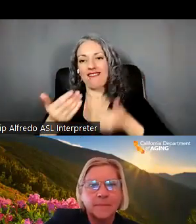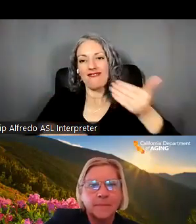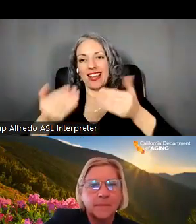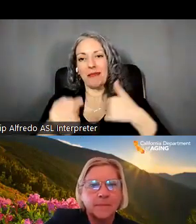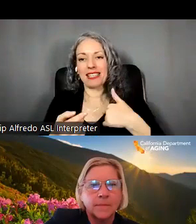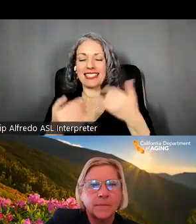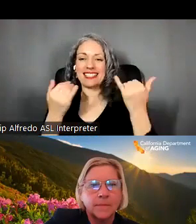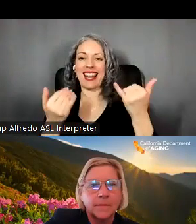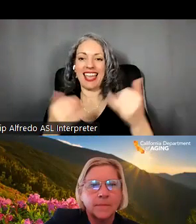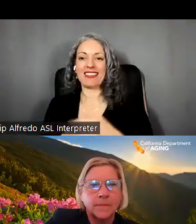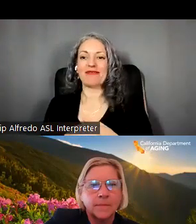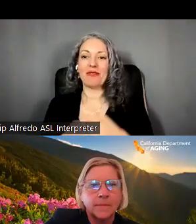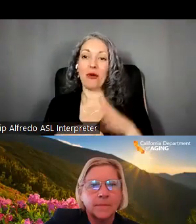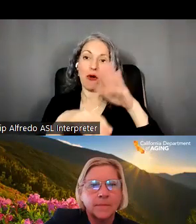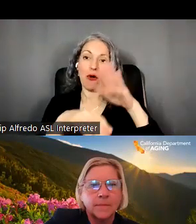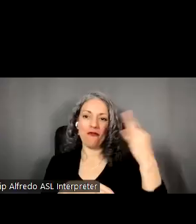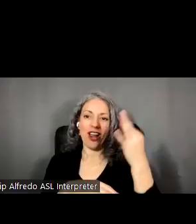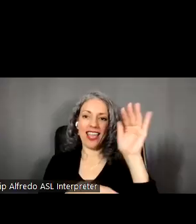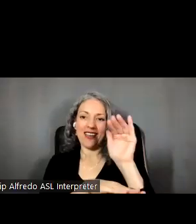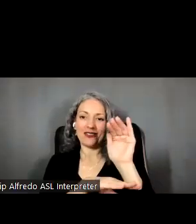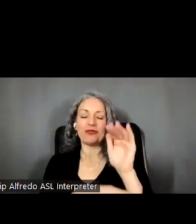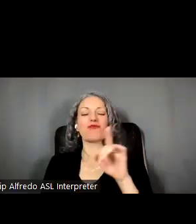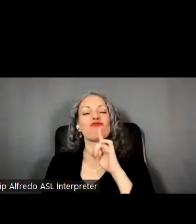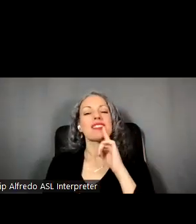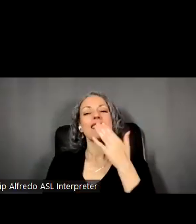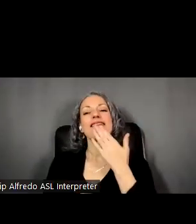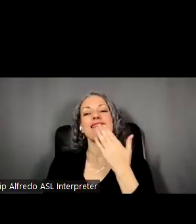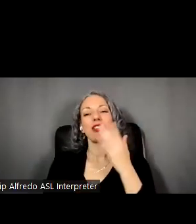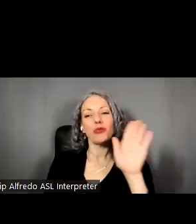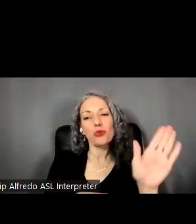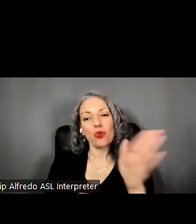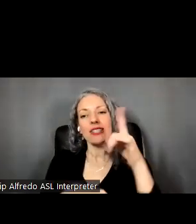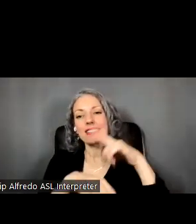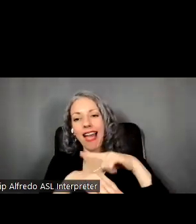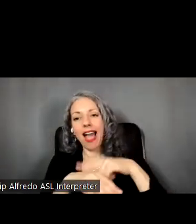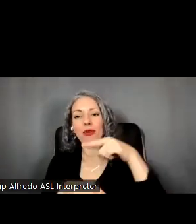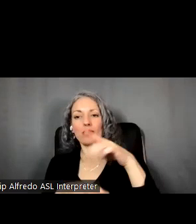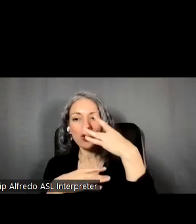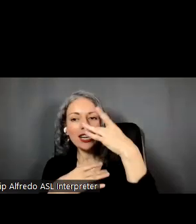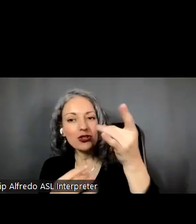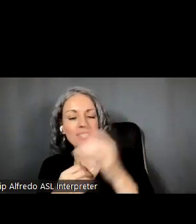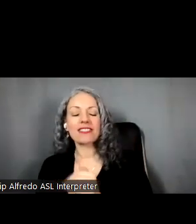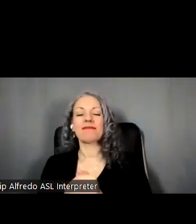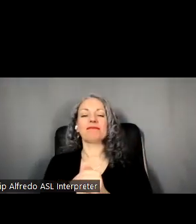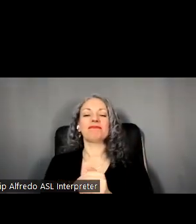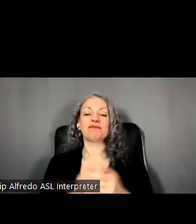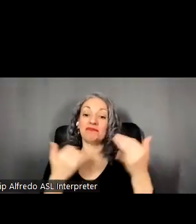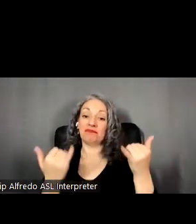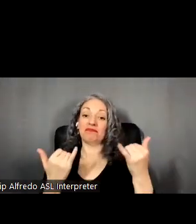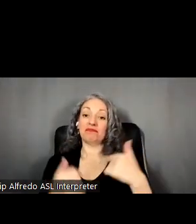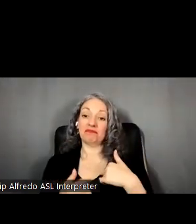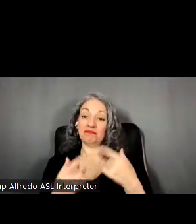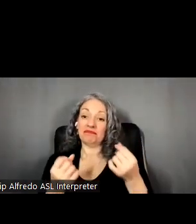Friday afternoon. Really appreciate everybody's interest and time. So as Susan said, I'm going to provide